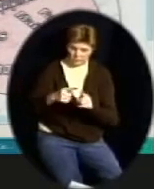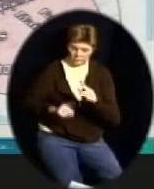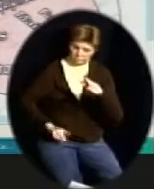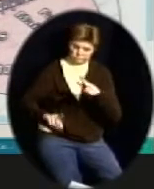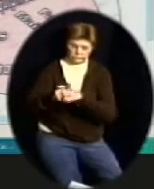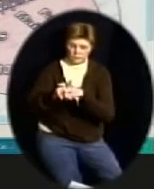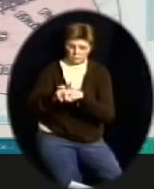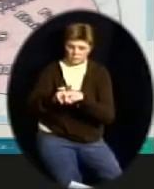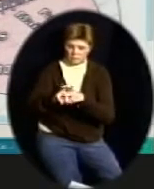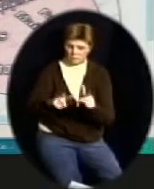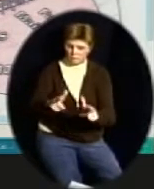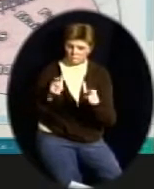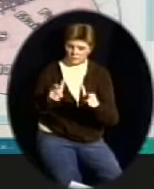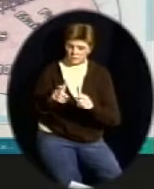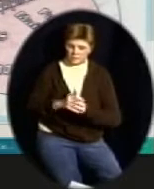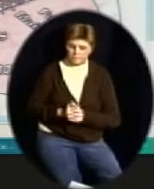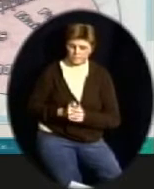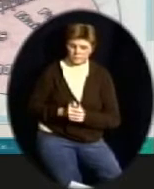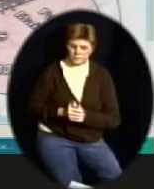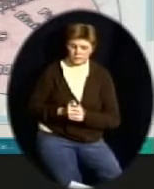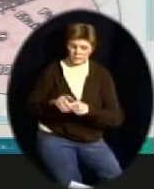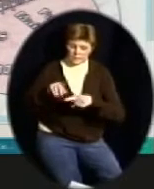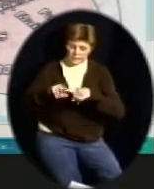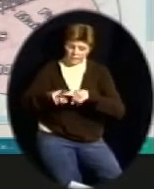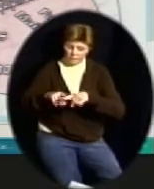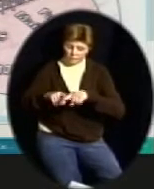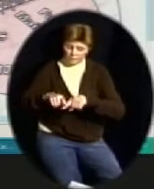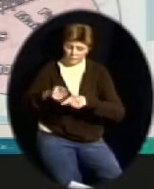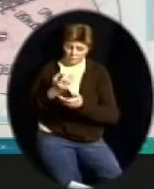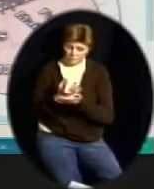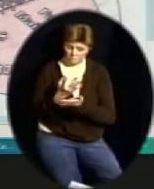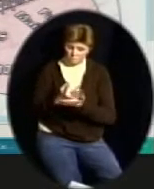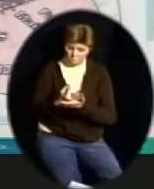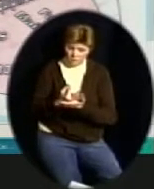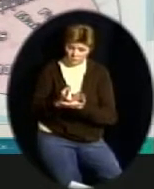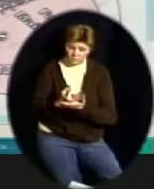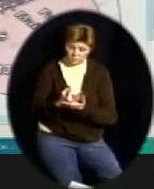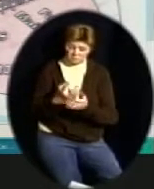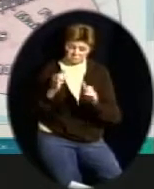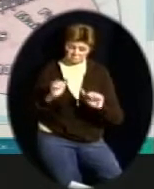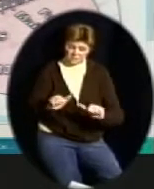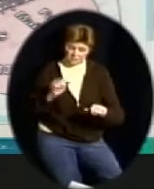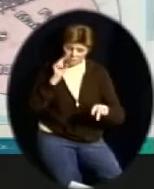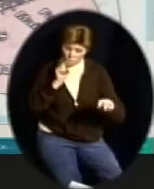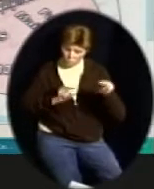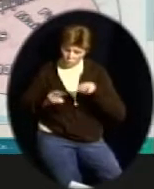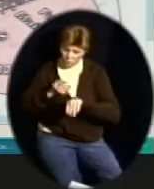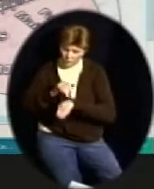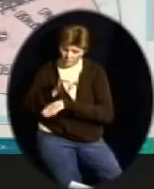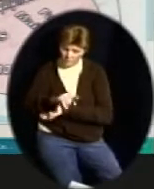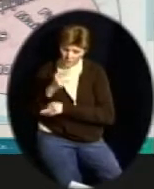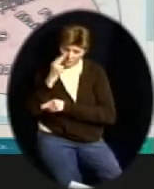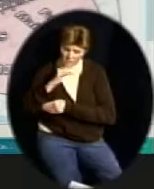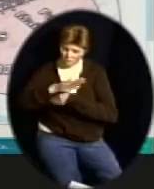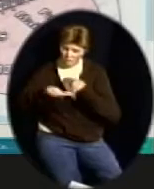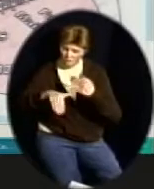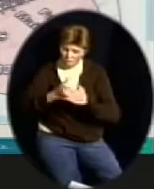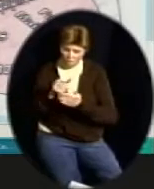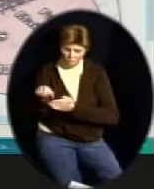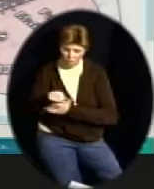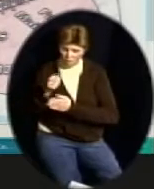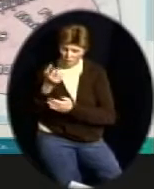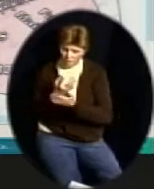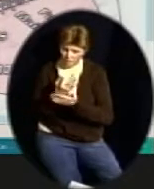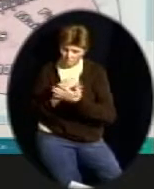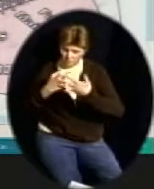itself. Within the dependent funds, then, we can see all the different funds, the special education fund, professional development, and